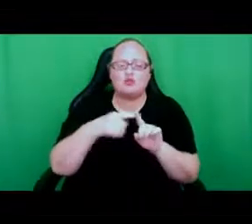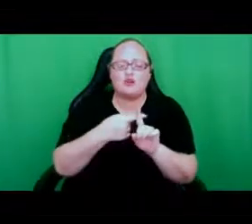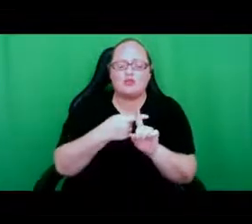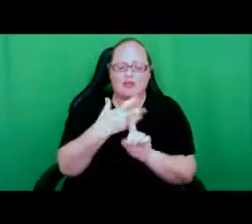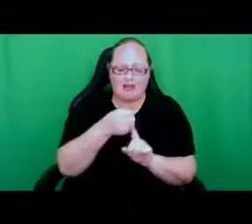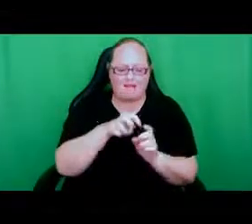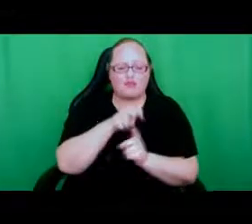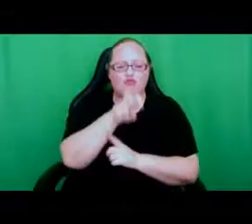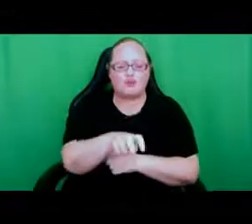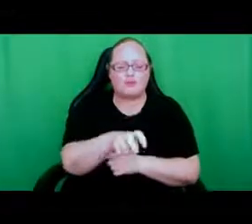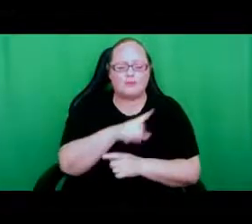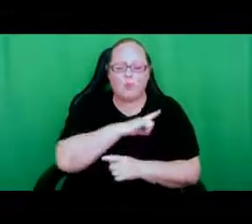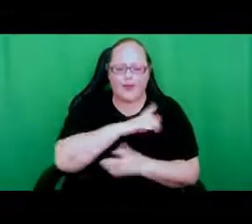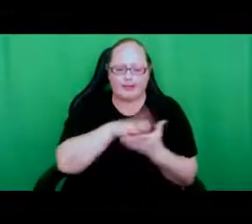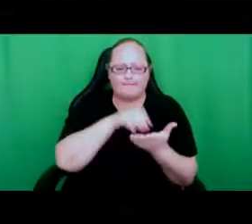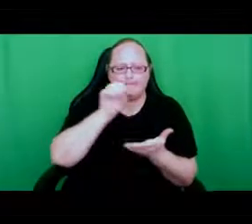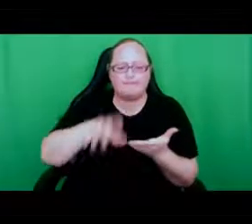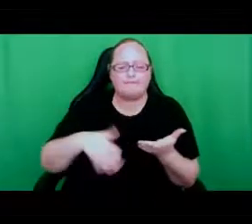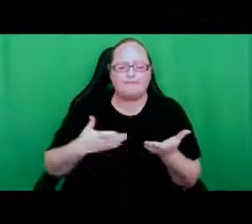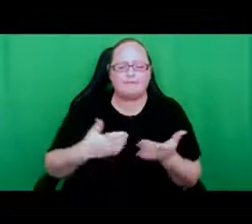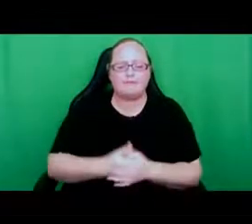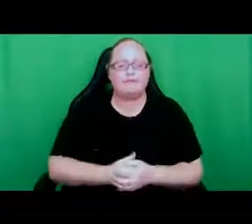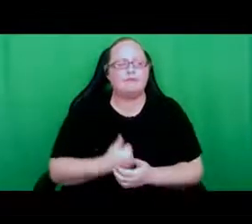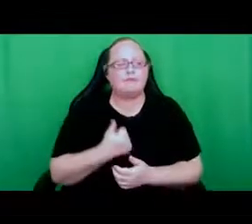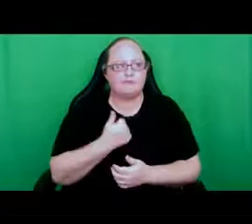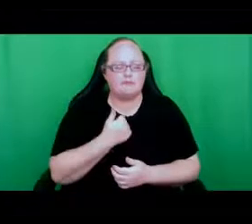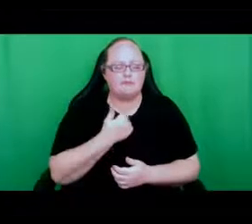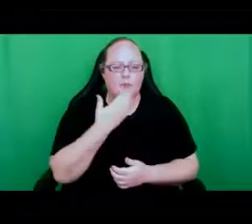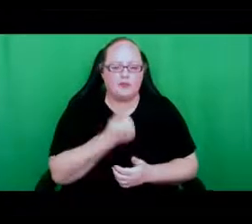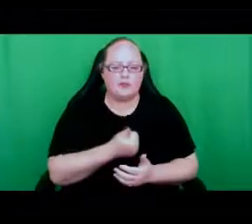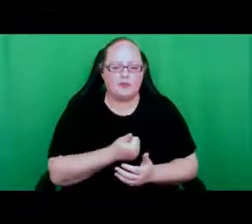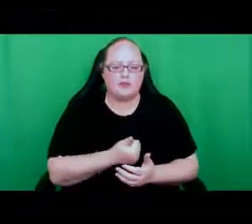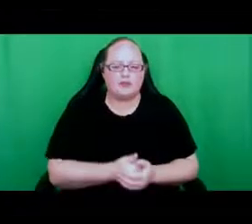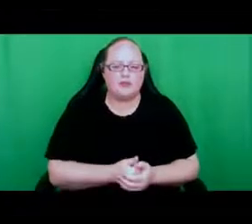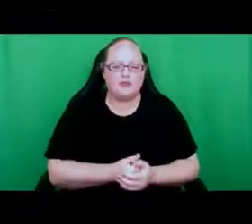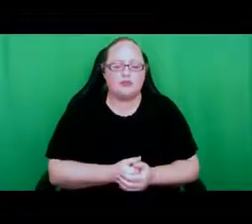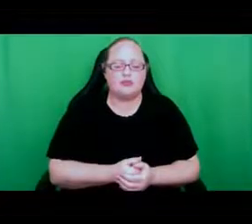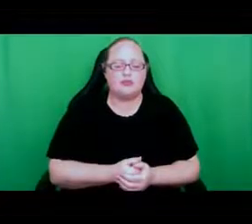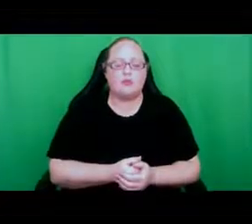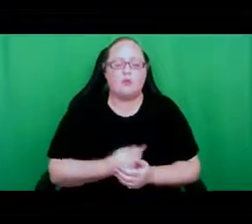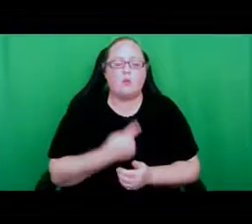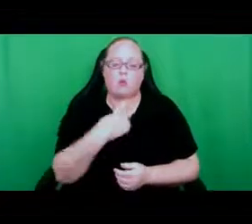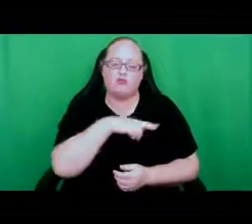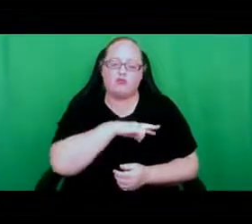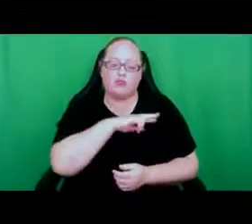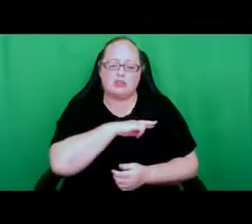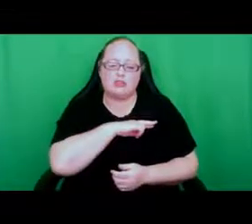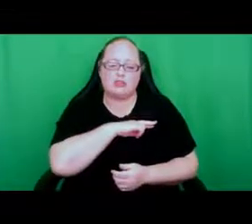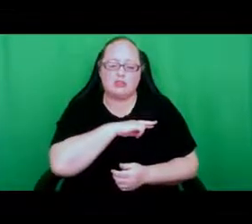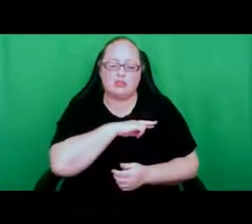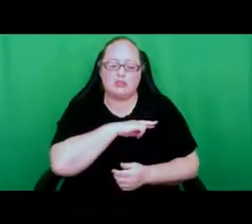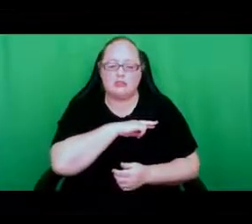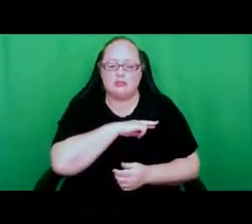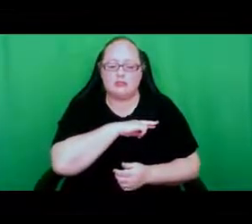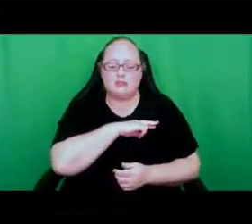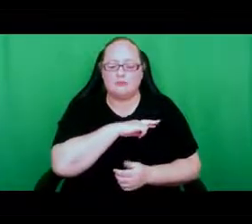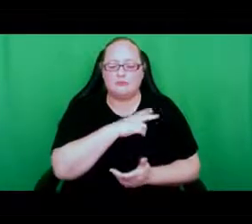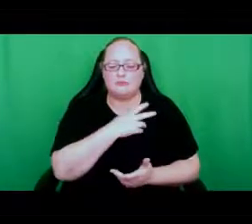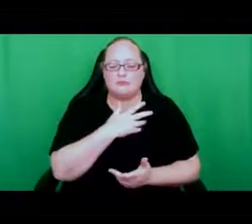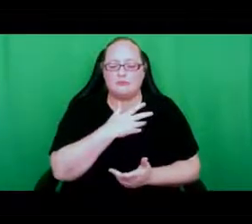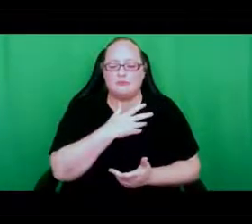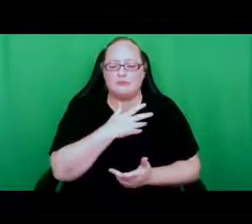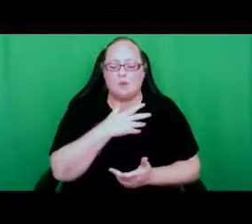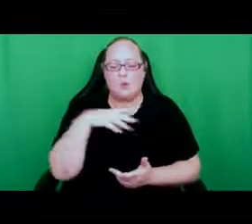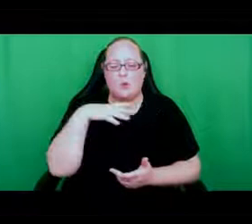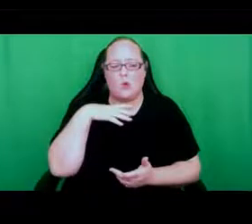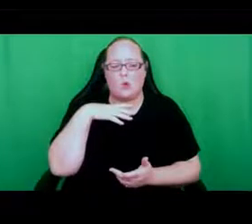Okay, thanks, Sarah. One of the reasons we needed we haven't removed